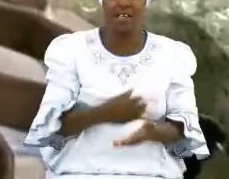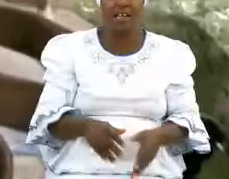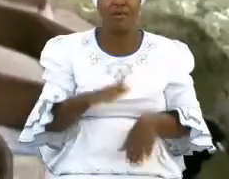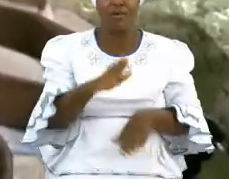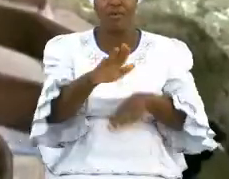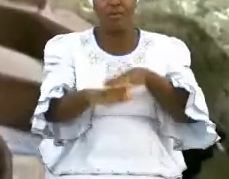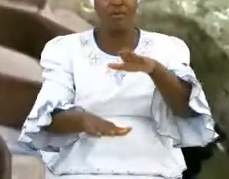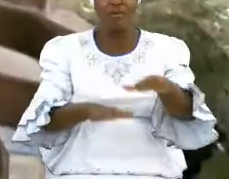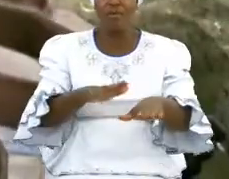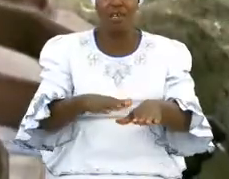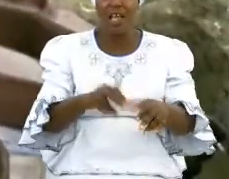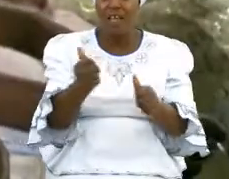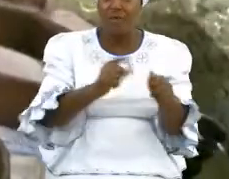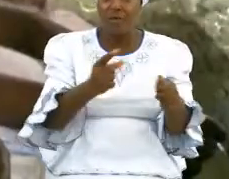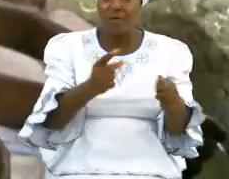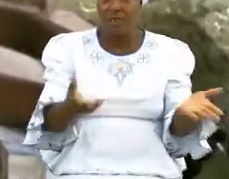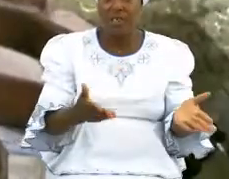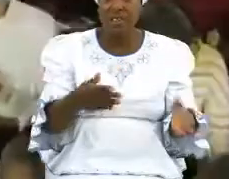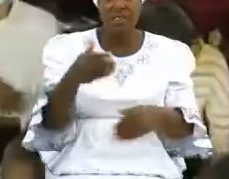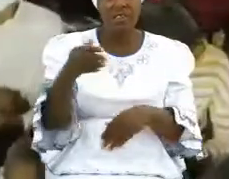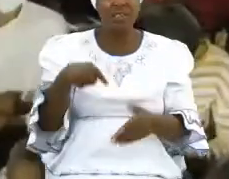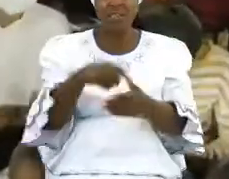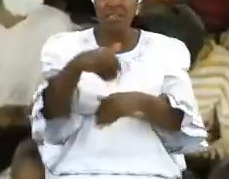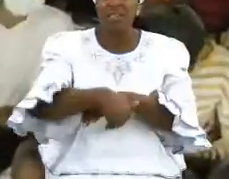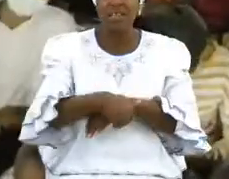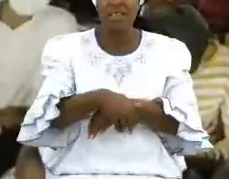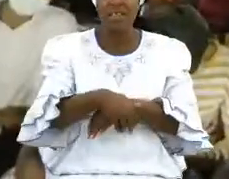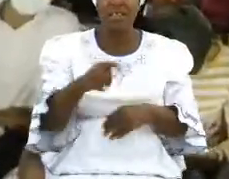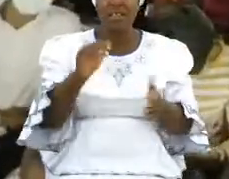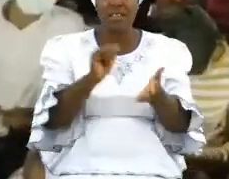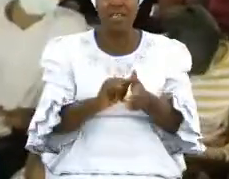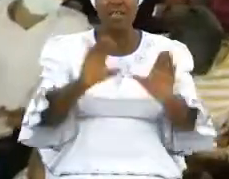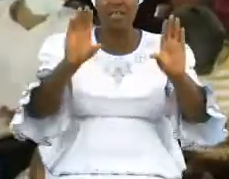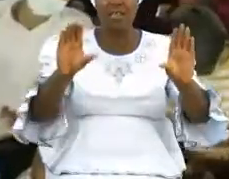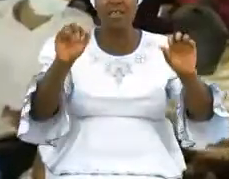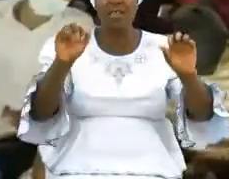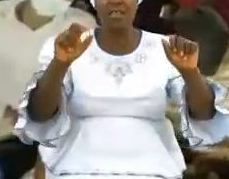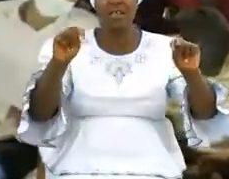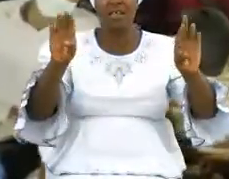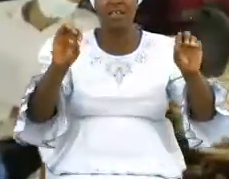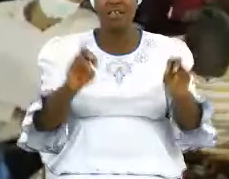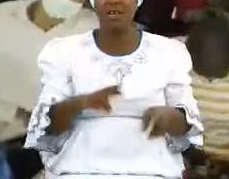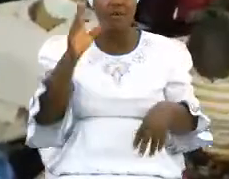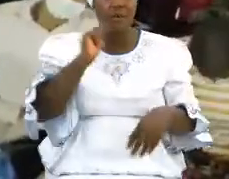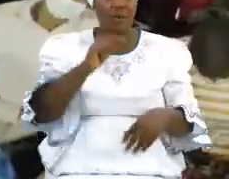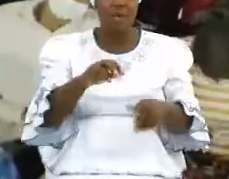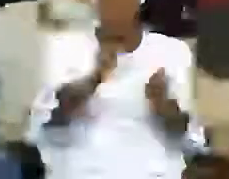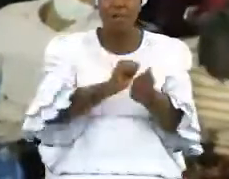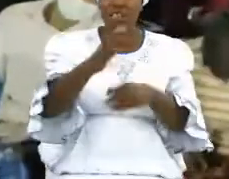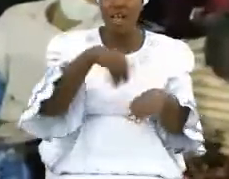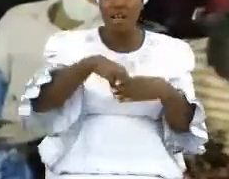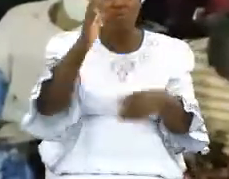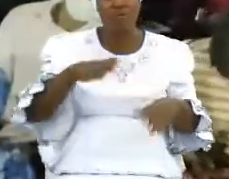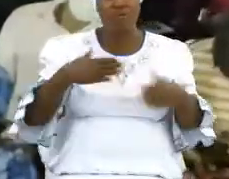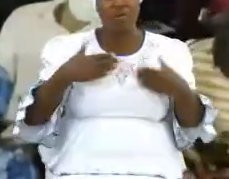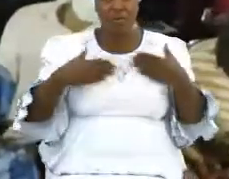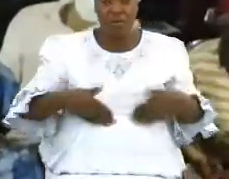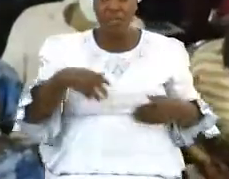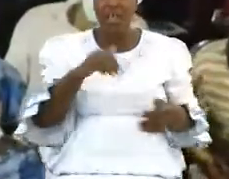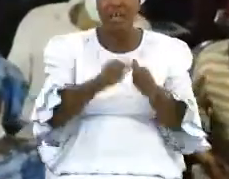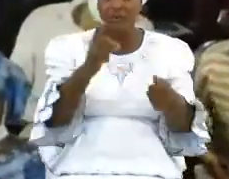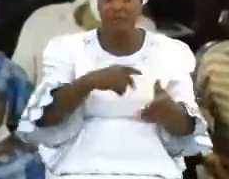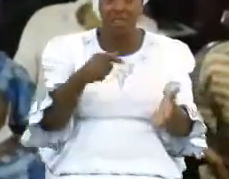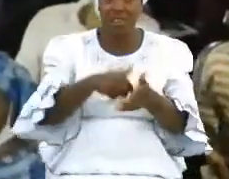cancer will pass out of your body. Everyone there tonight, that incurable disease will